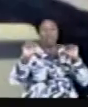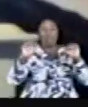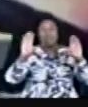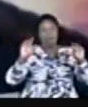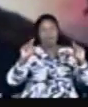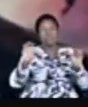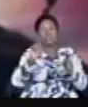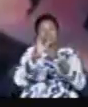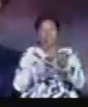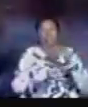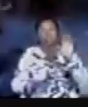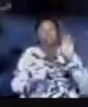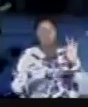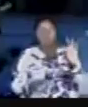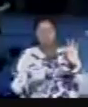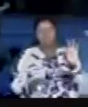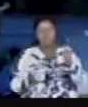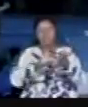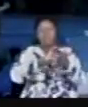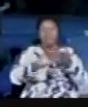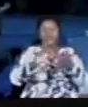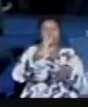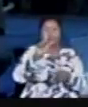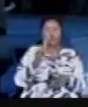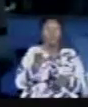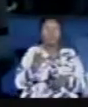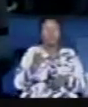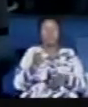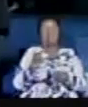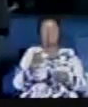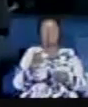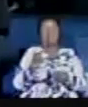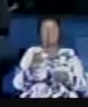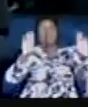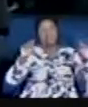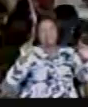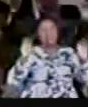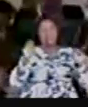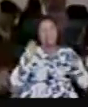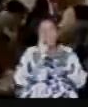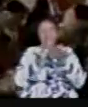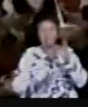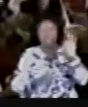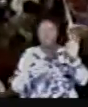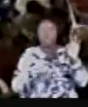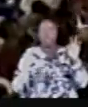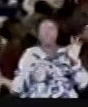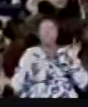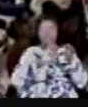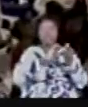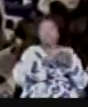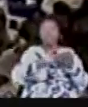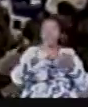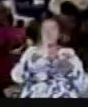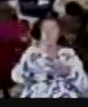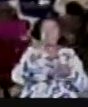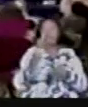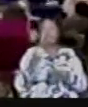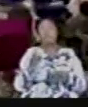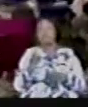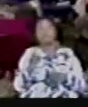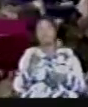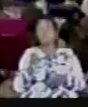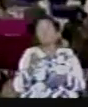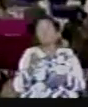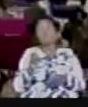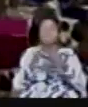9, verse 31. Acts chapter 9, verse 31.